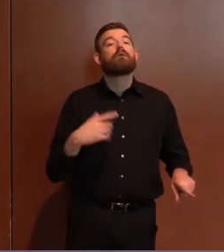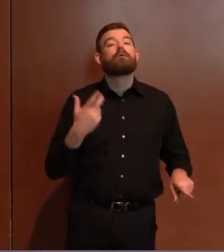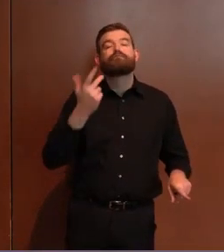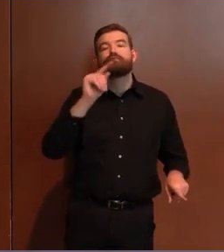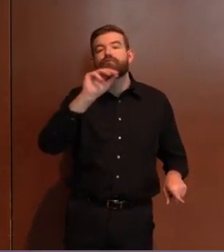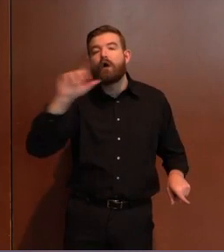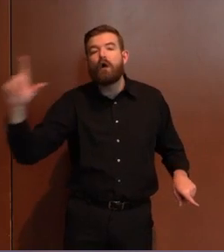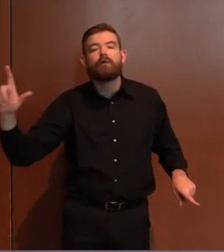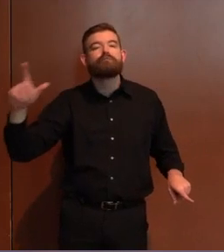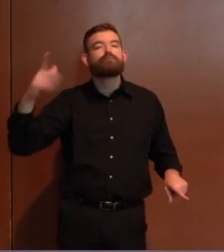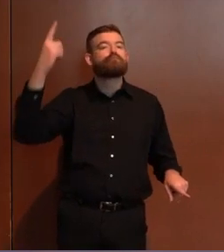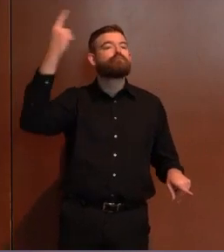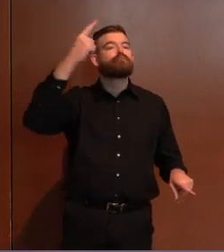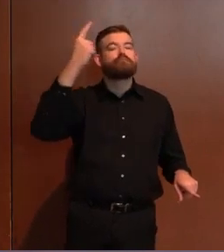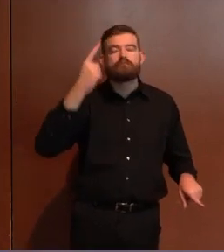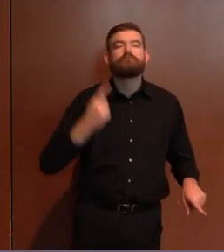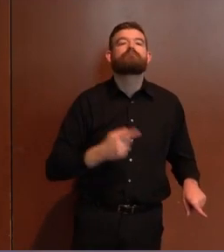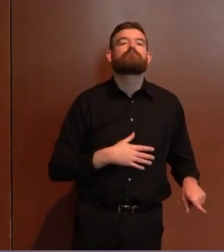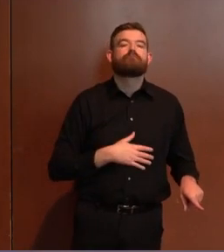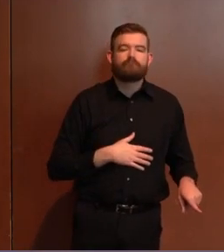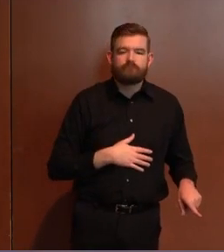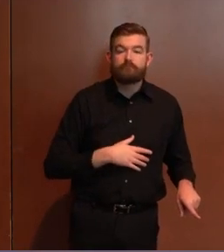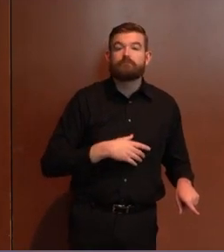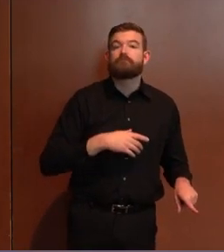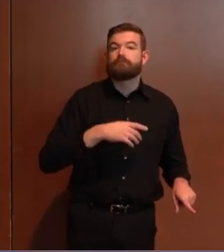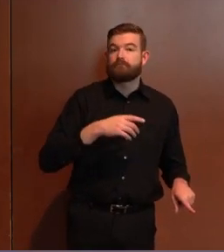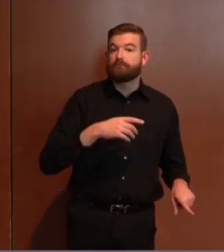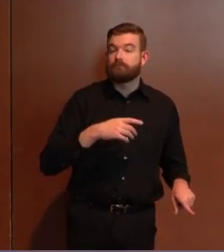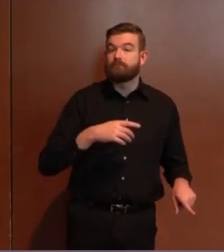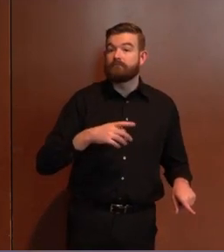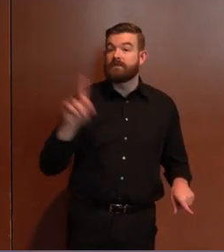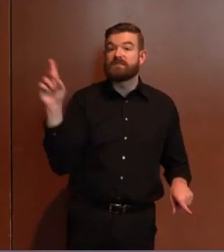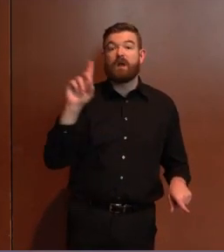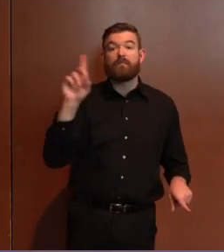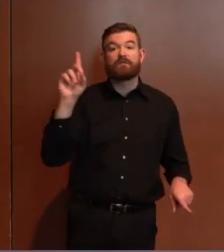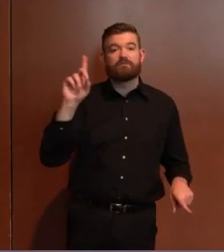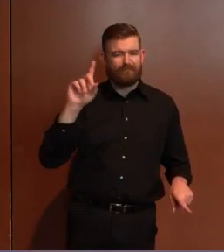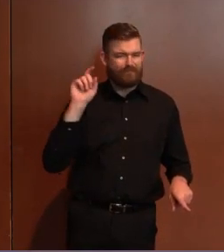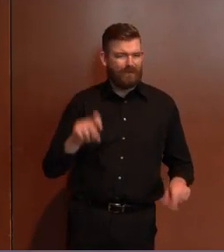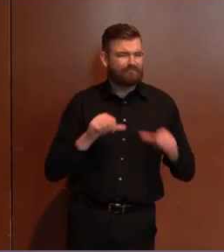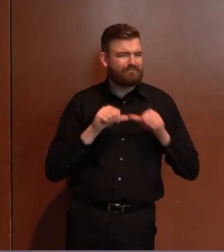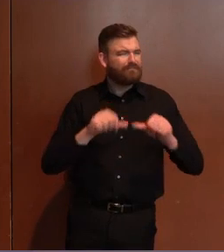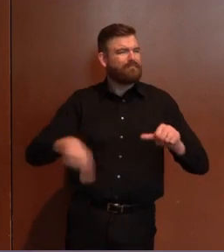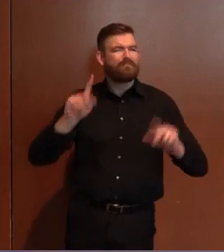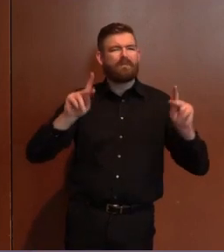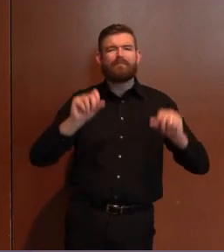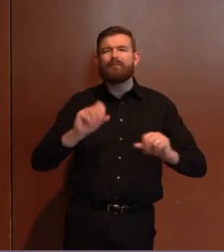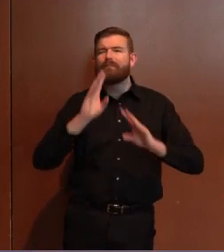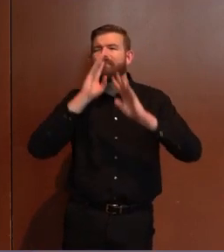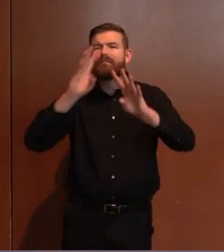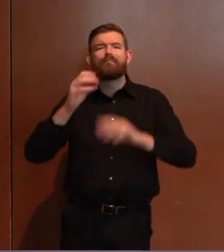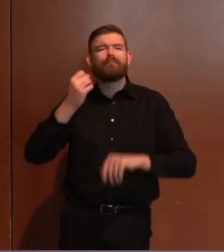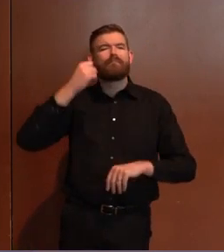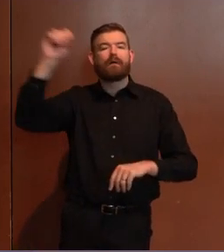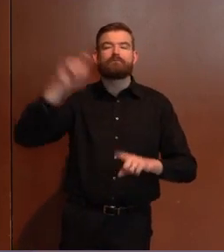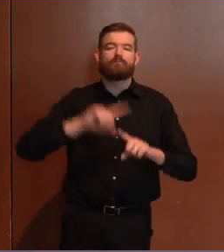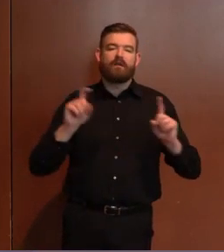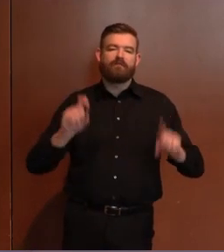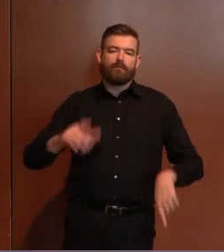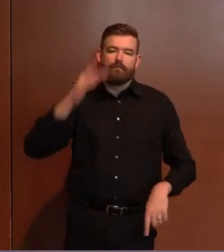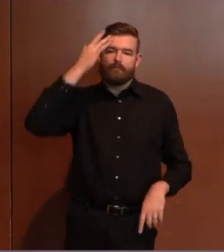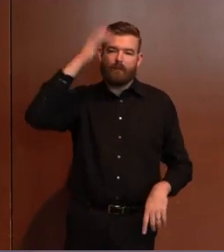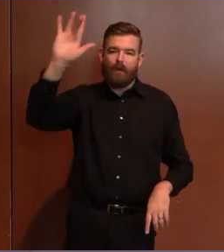it in a smarter way. And I think in particular, it's going to have to be things like virtual participation. I don't see